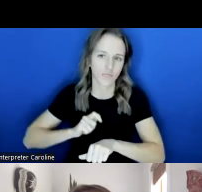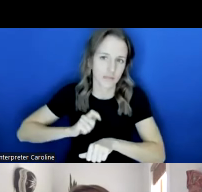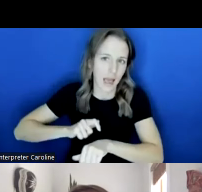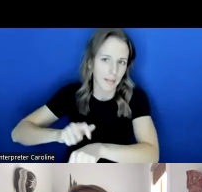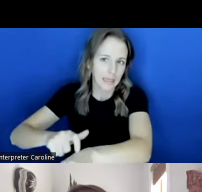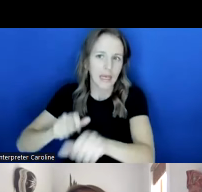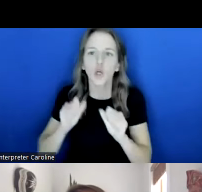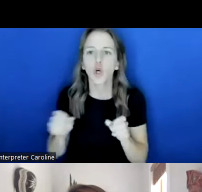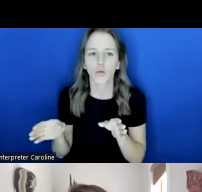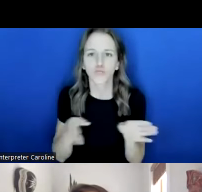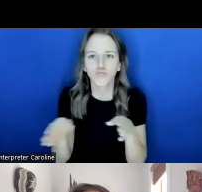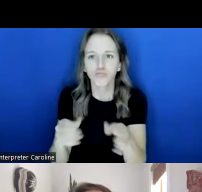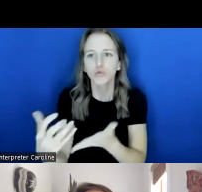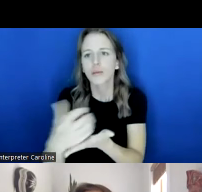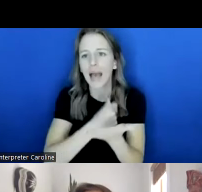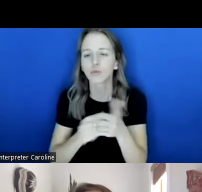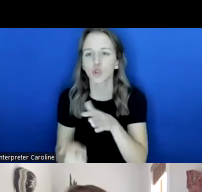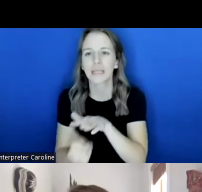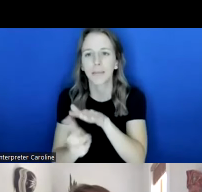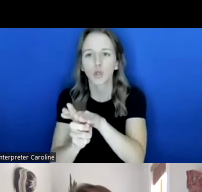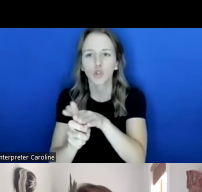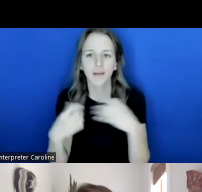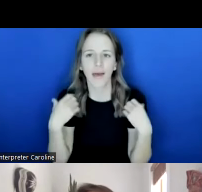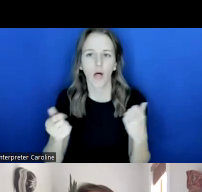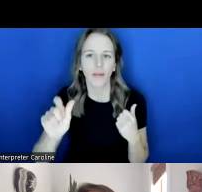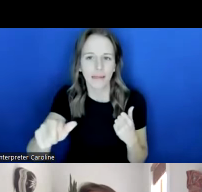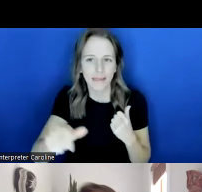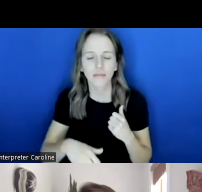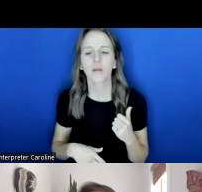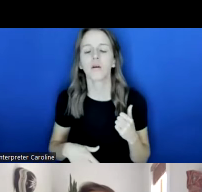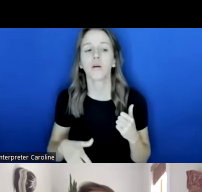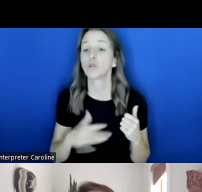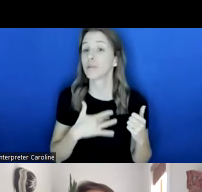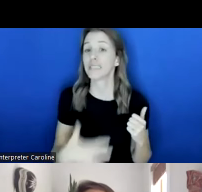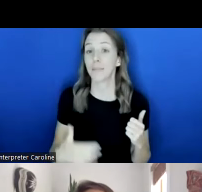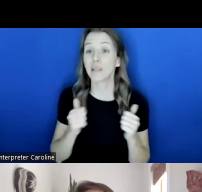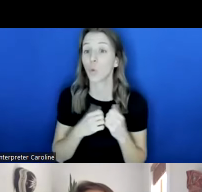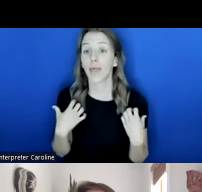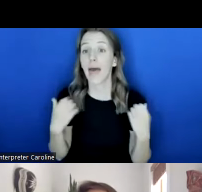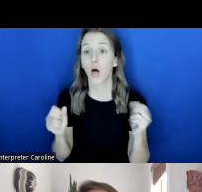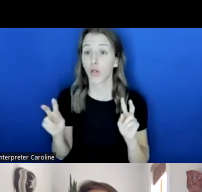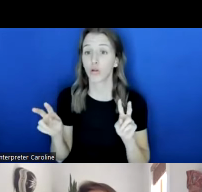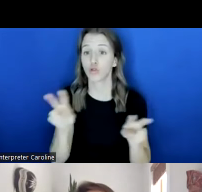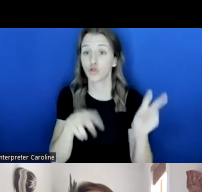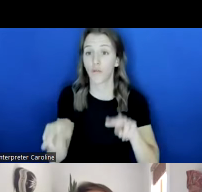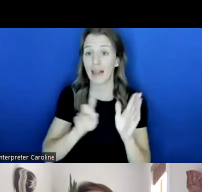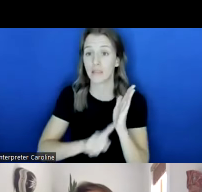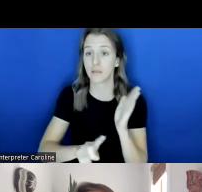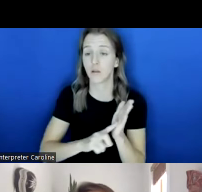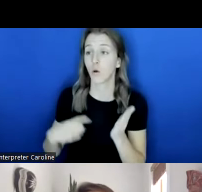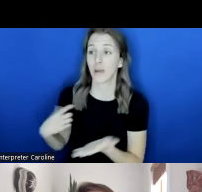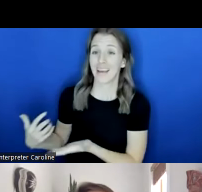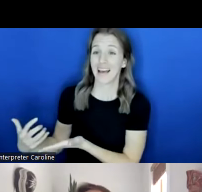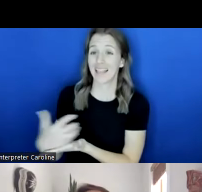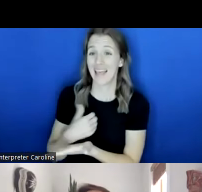health needs. And so what that means is, like, typically, with our health surveillance, we might collect data and not actually be able to analyze